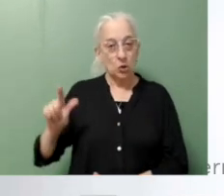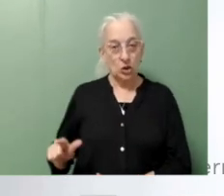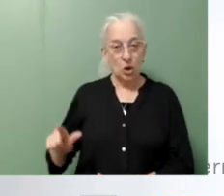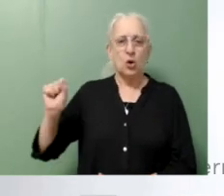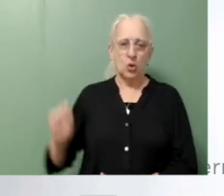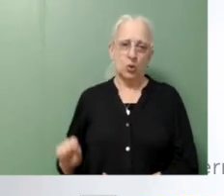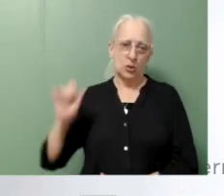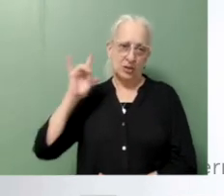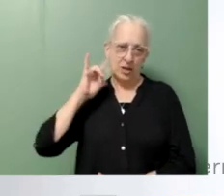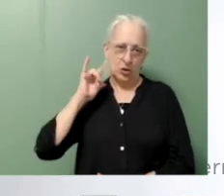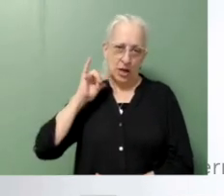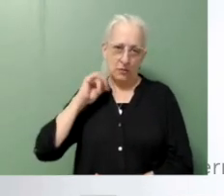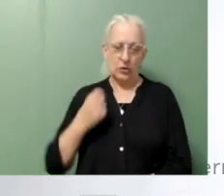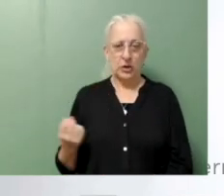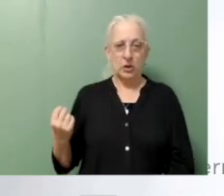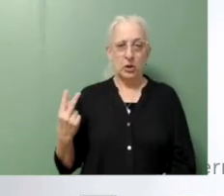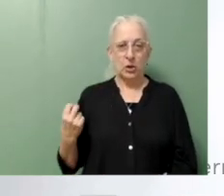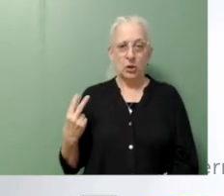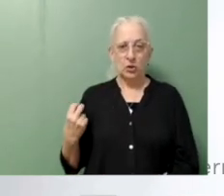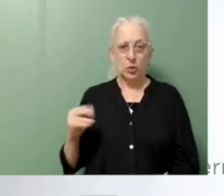Southern California at 12%.